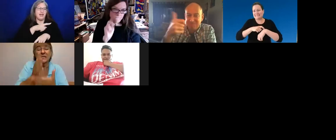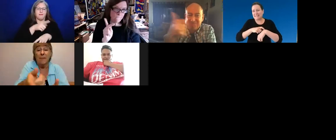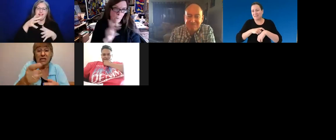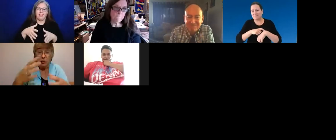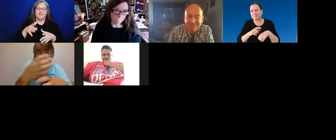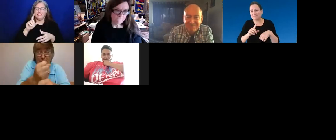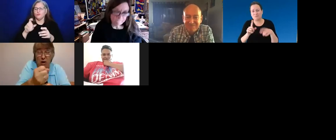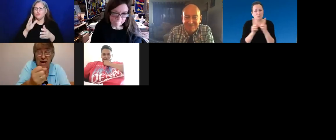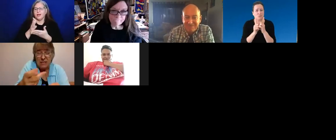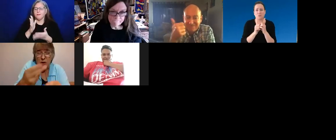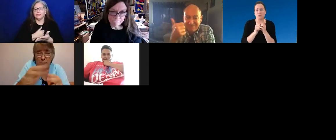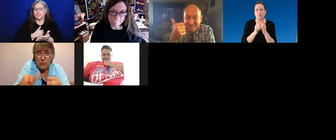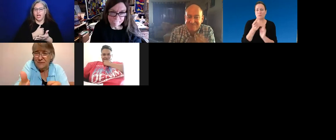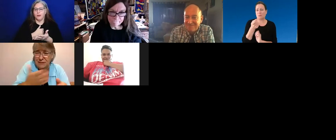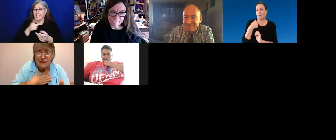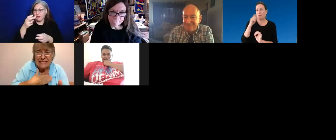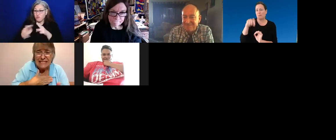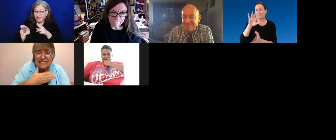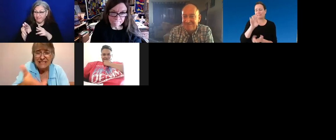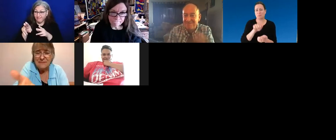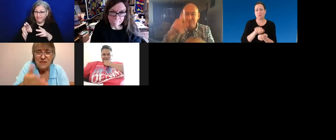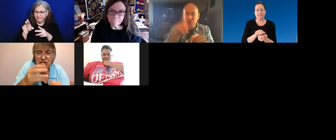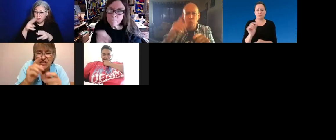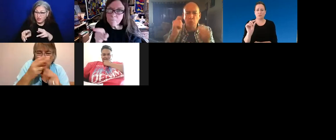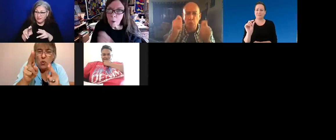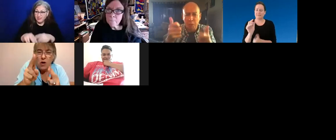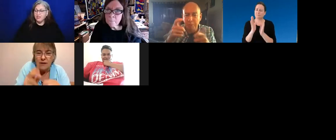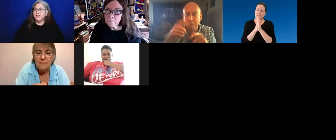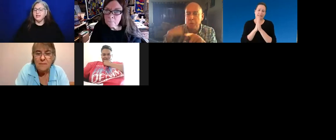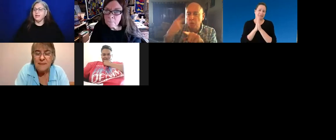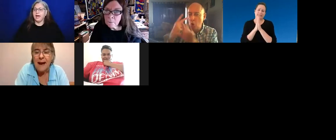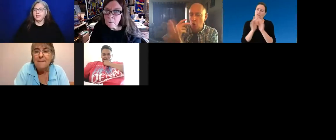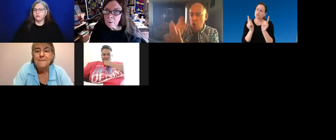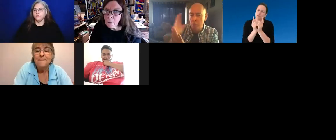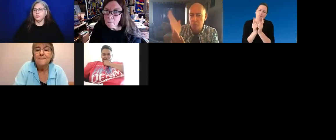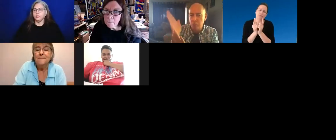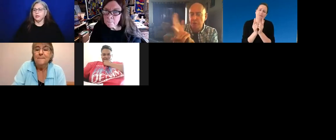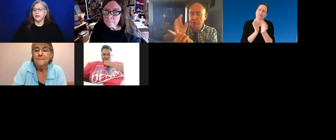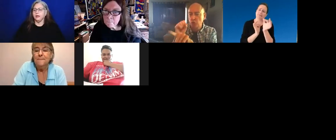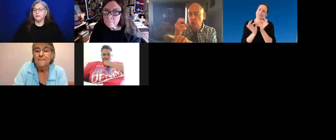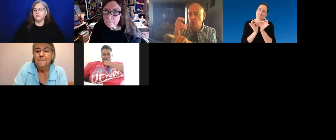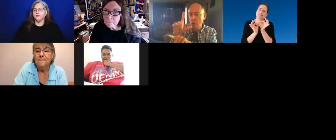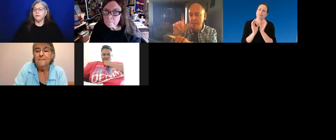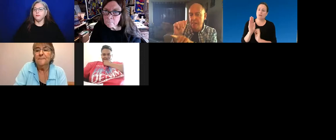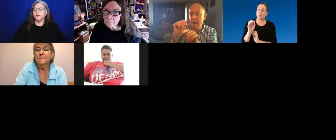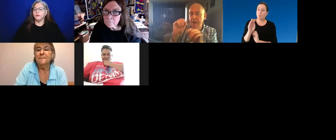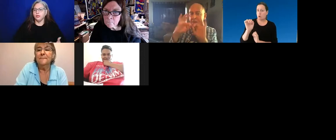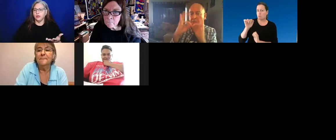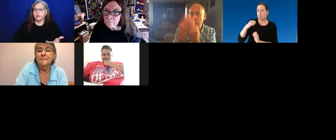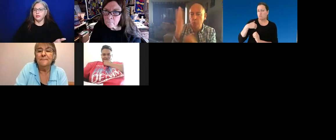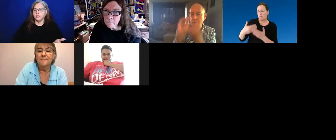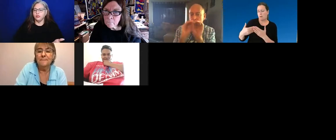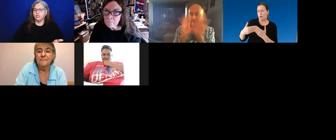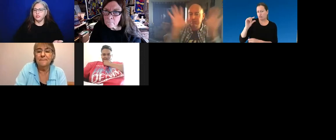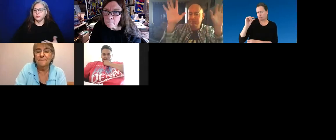to stop. Summarize briefly, please. Just short. Yeah. I could do that real quick. From earlier